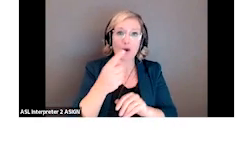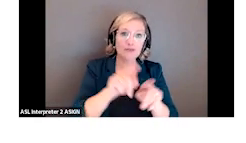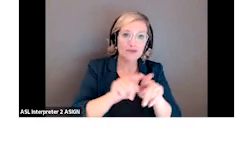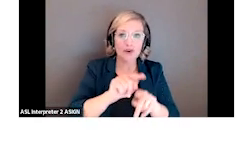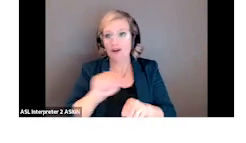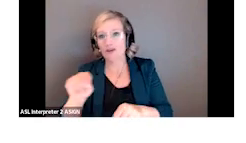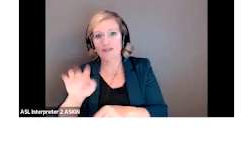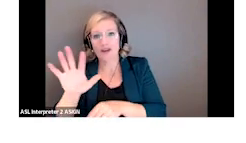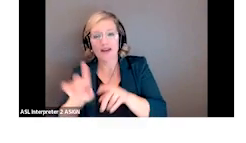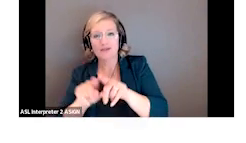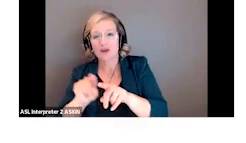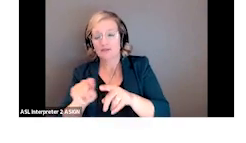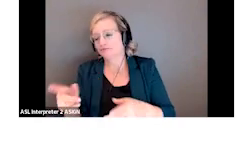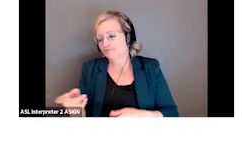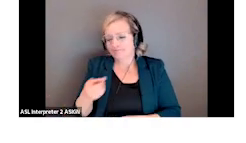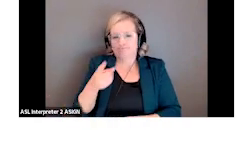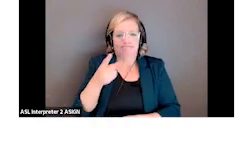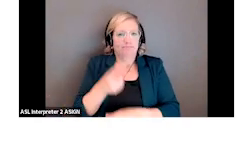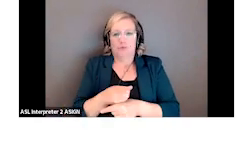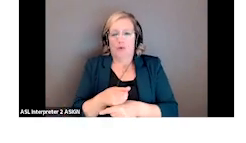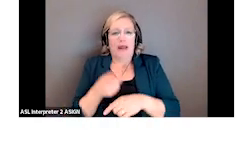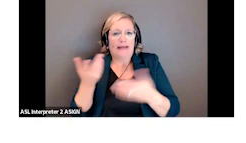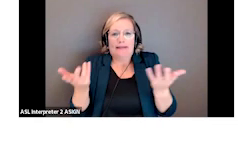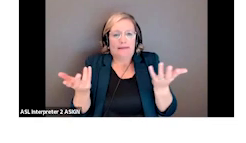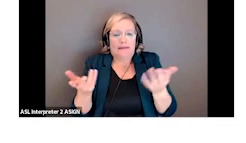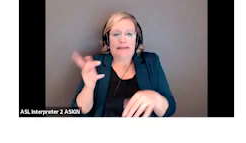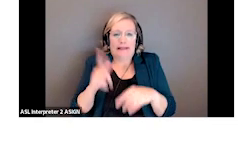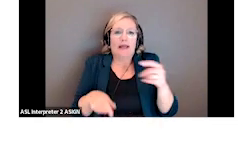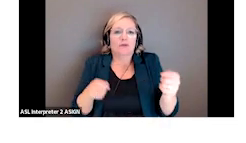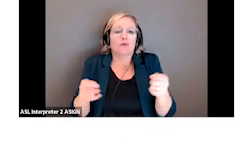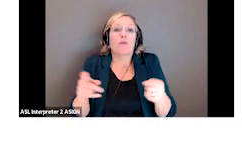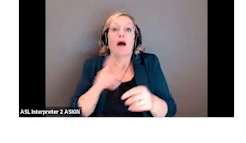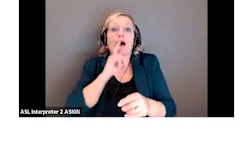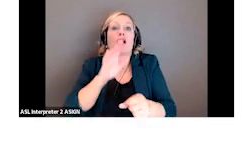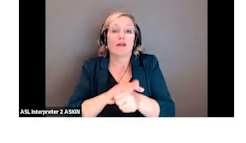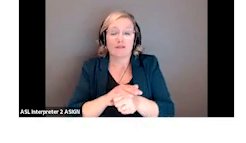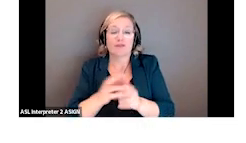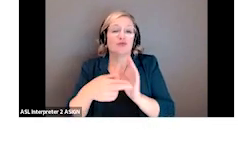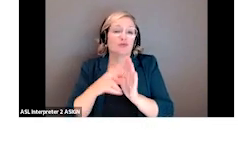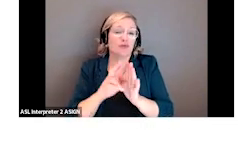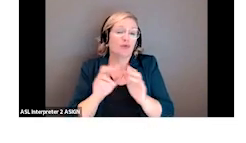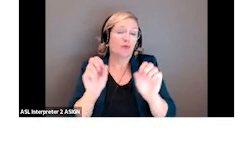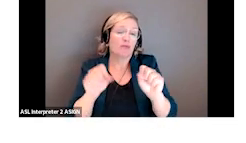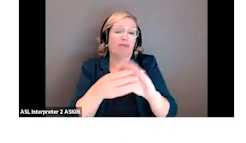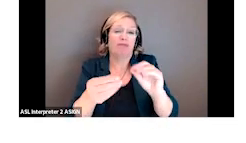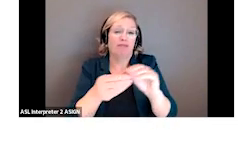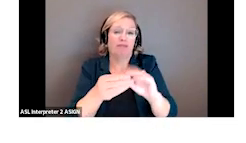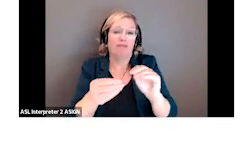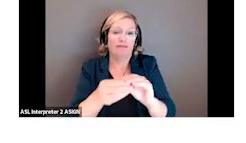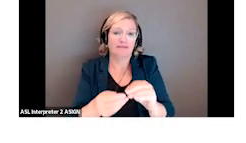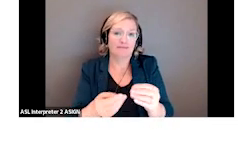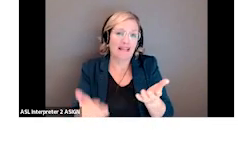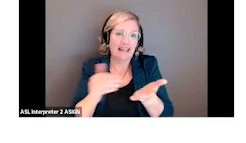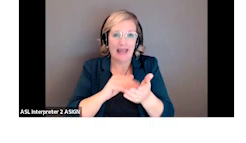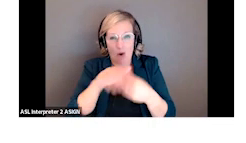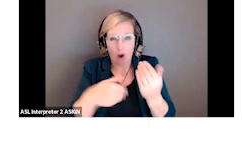think the confirmation of review is something where, end of the day, you're not going to get everyone to leave